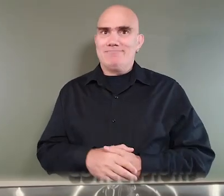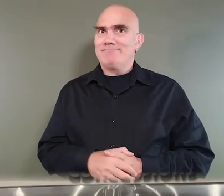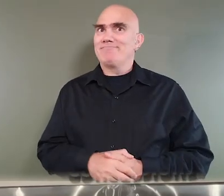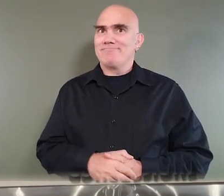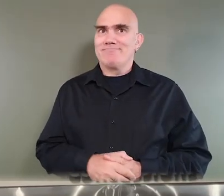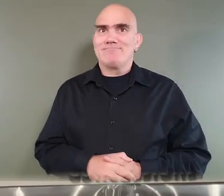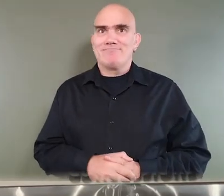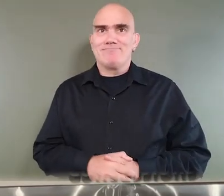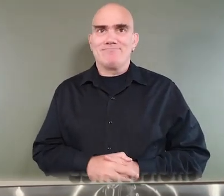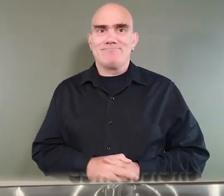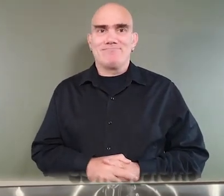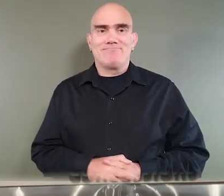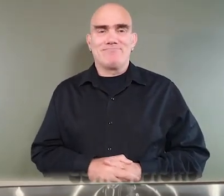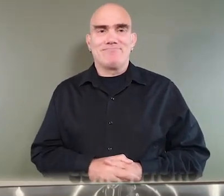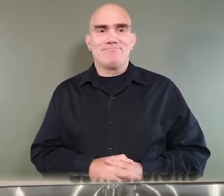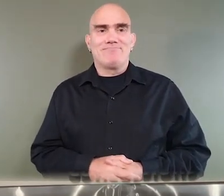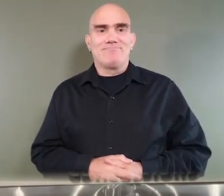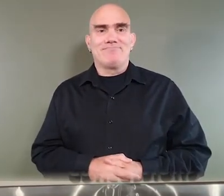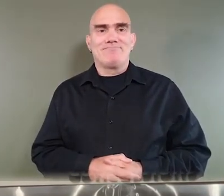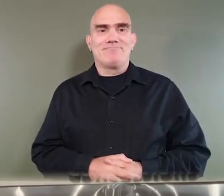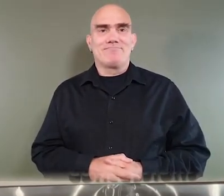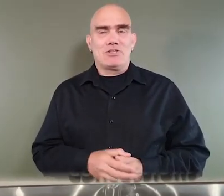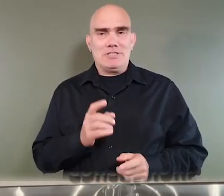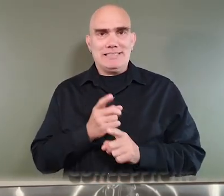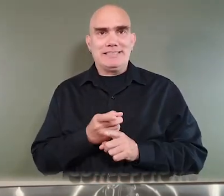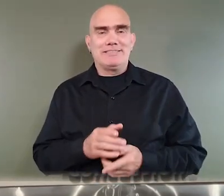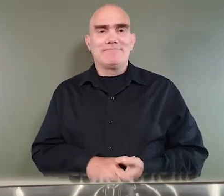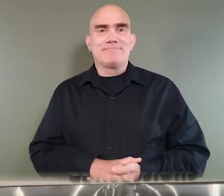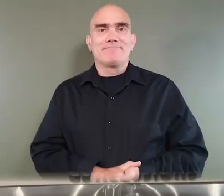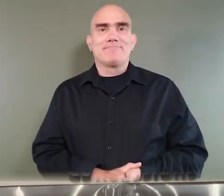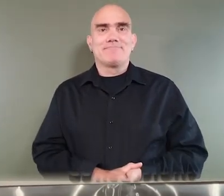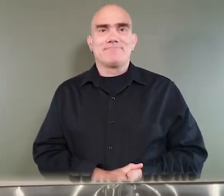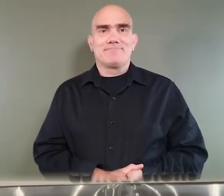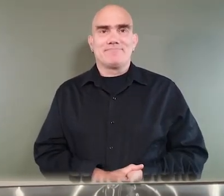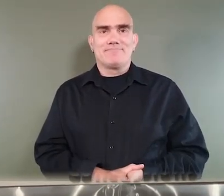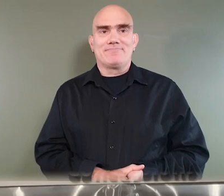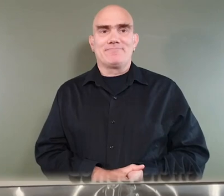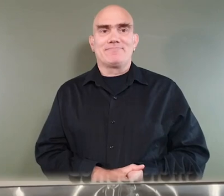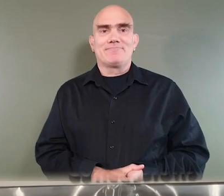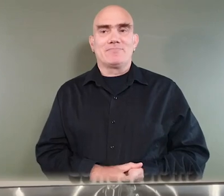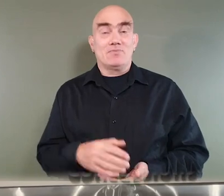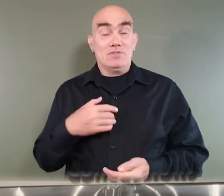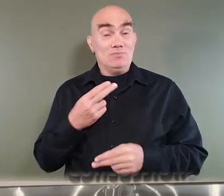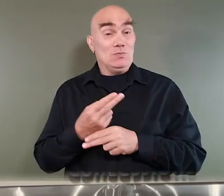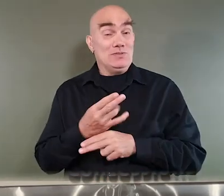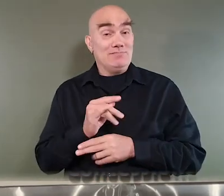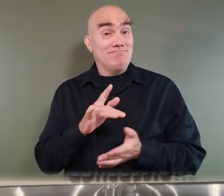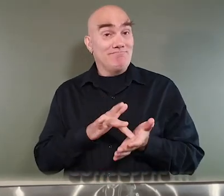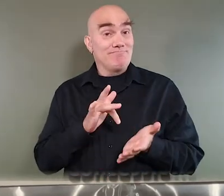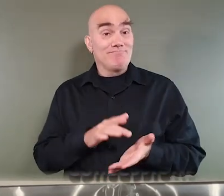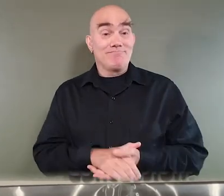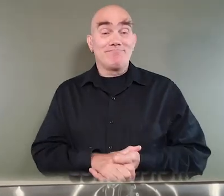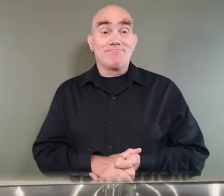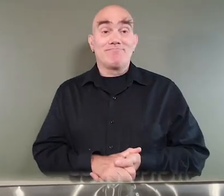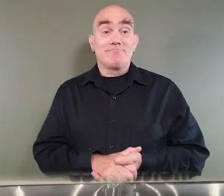We're using gravity, right? It's not using us, we're using it. Come on up.